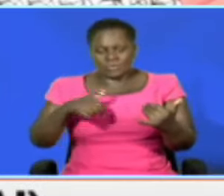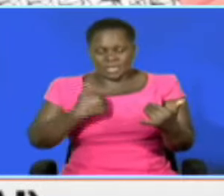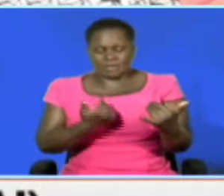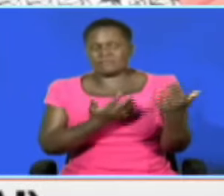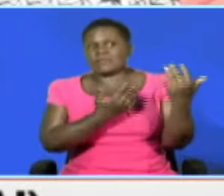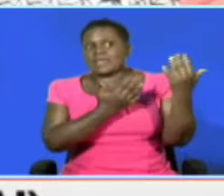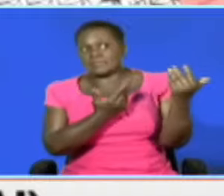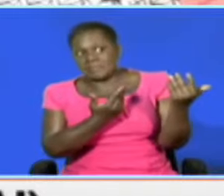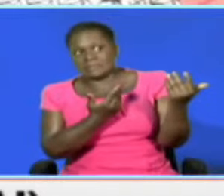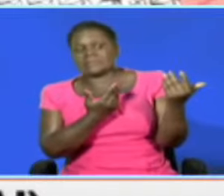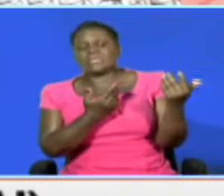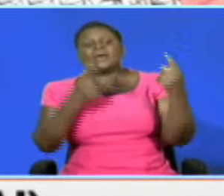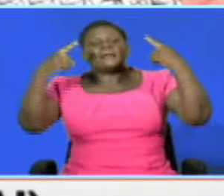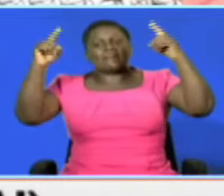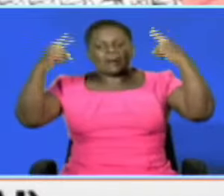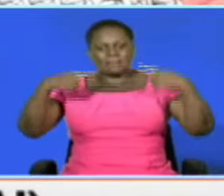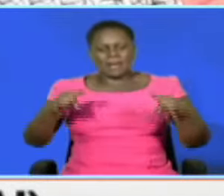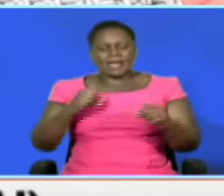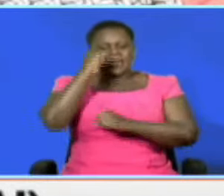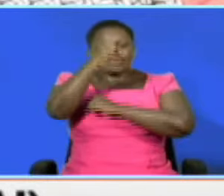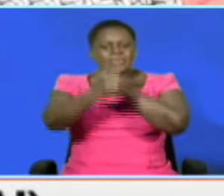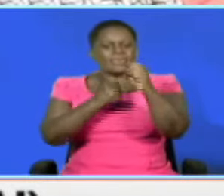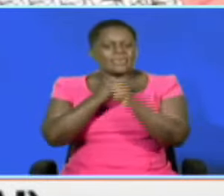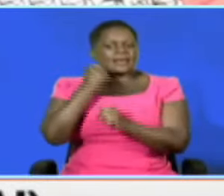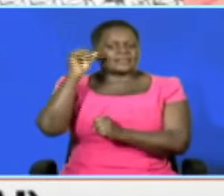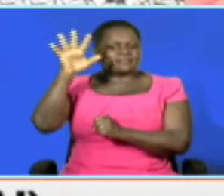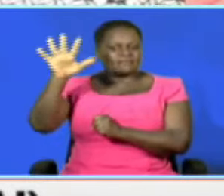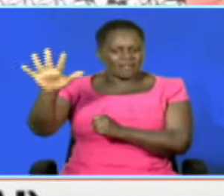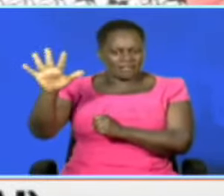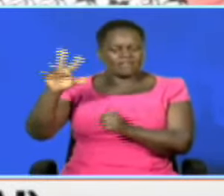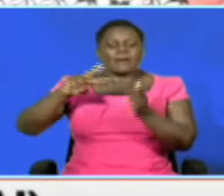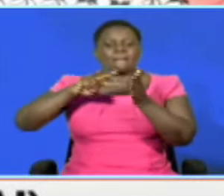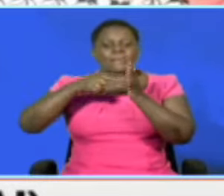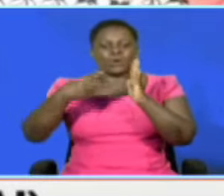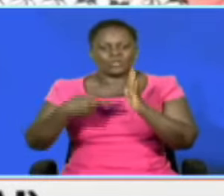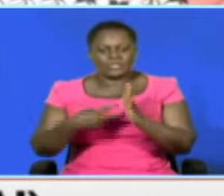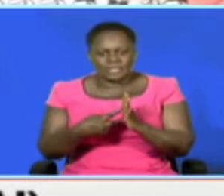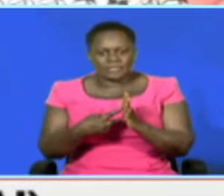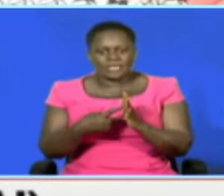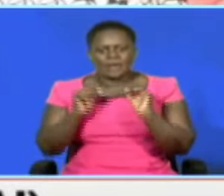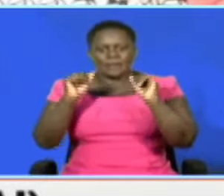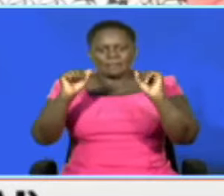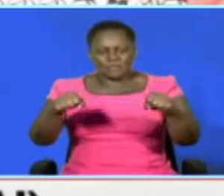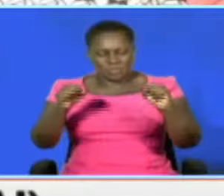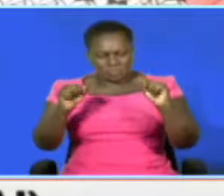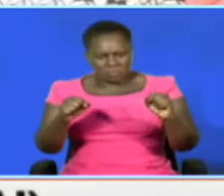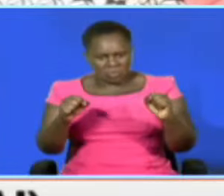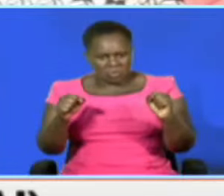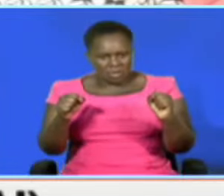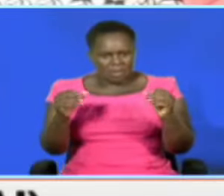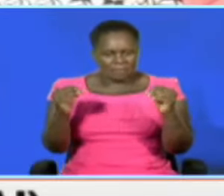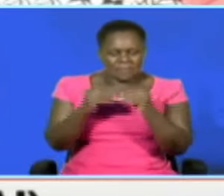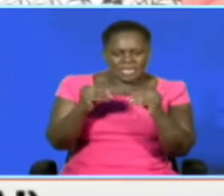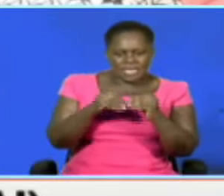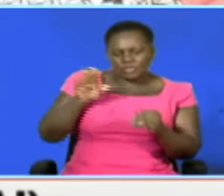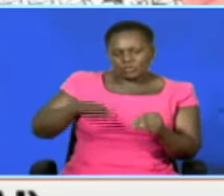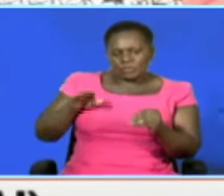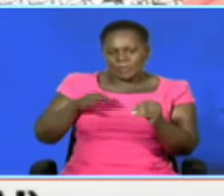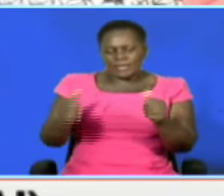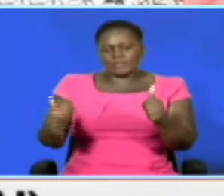looking forward to a successful 5-year project where we'll be able to meet and even exceed what the